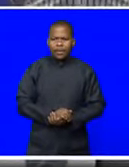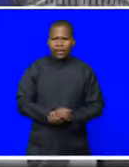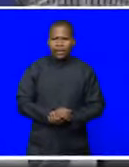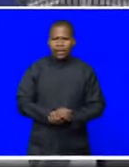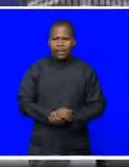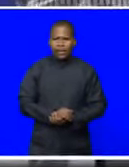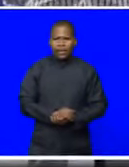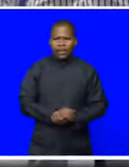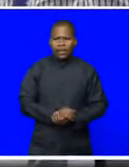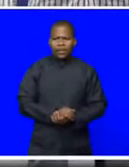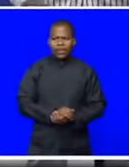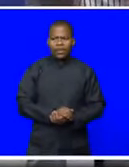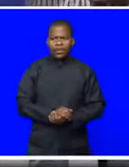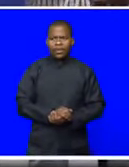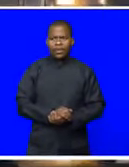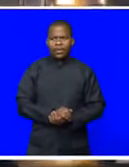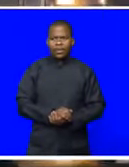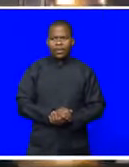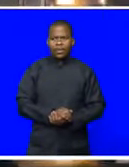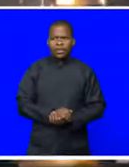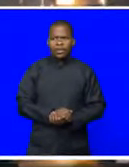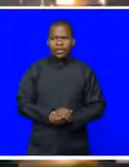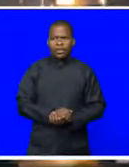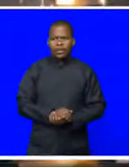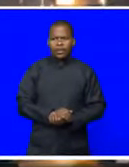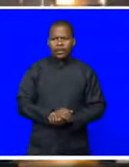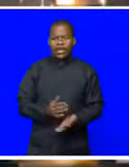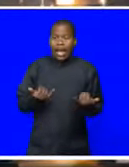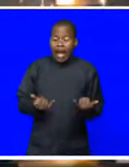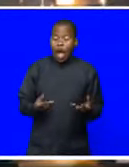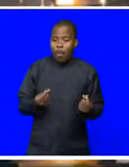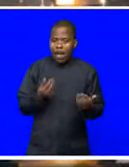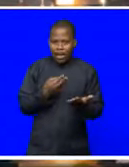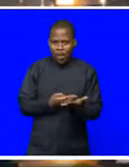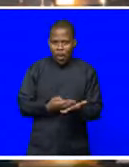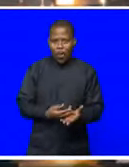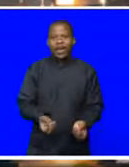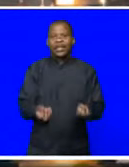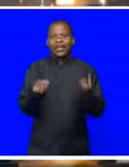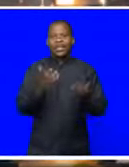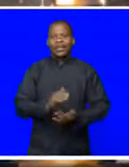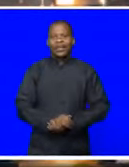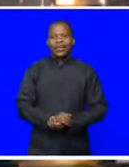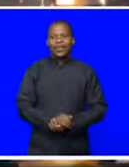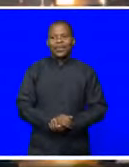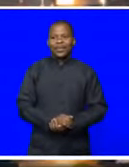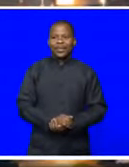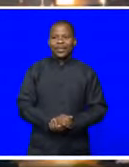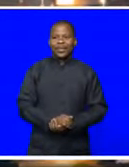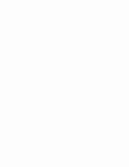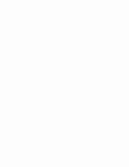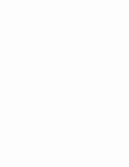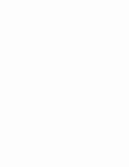Samuel Siwekoza, Matsapa. Right now, let's see how our markets are performing today in our financial report.